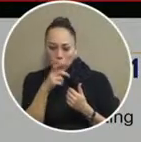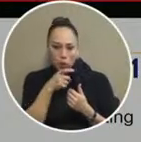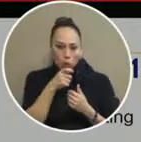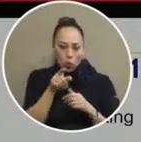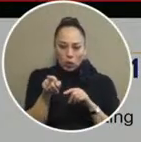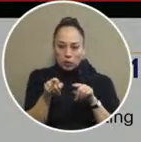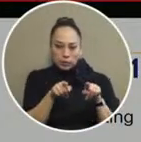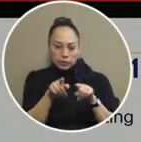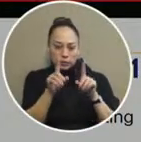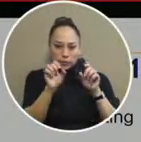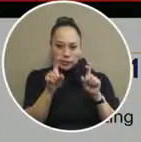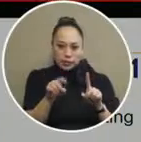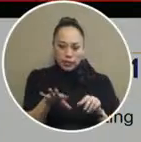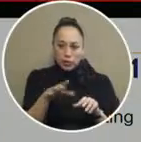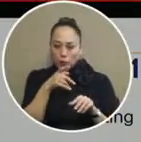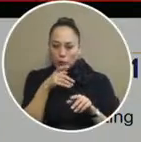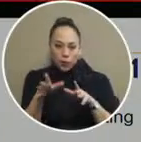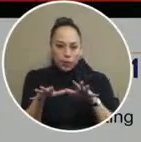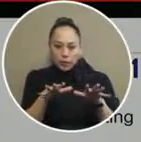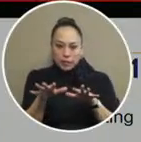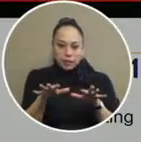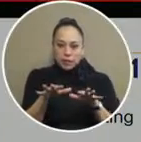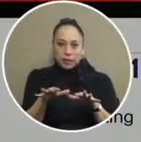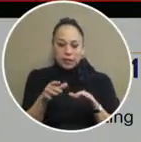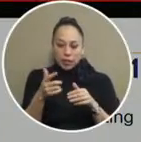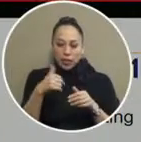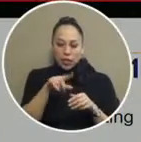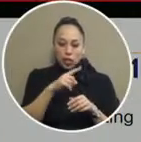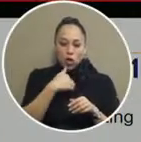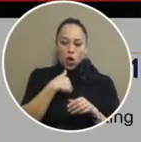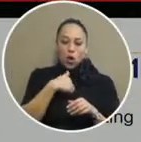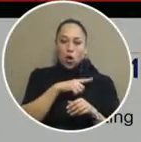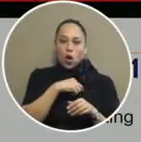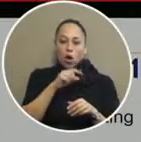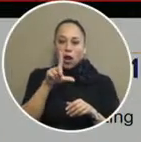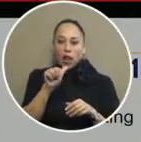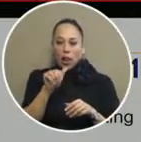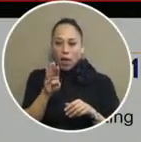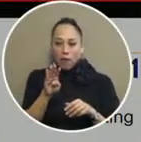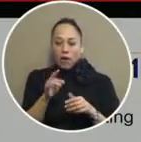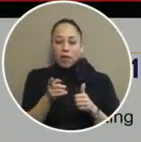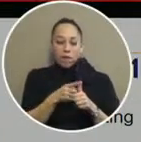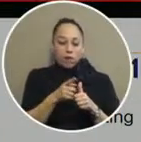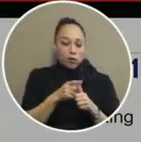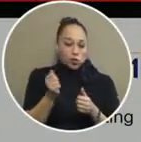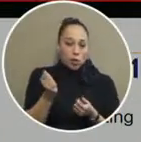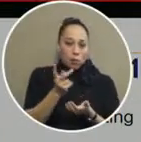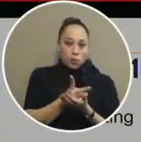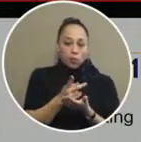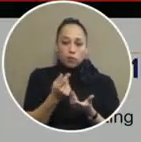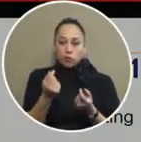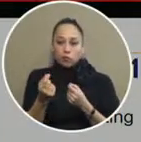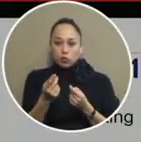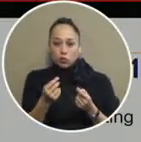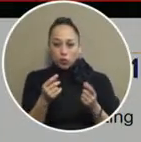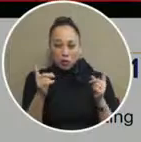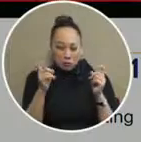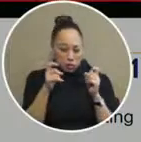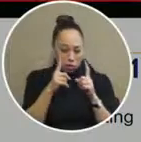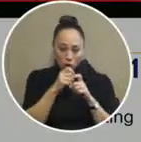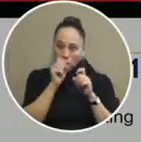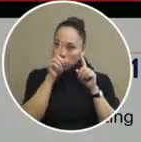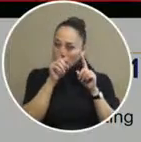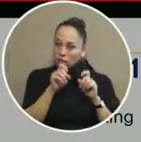be able to test those people in our laboratory that was initially approved to be doing the very complex